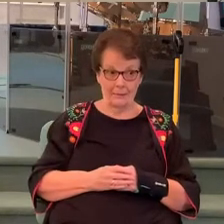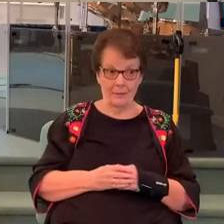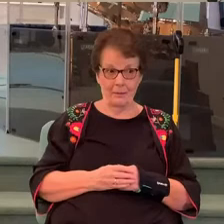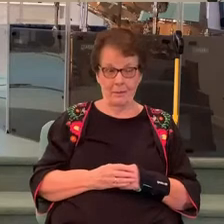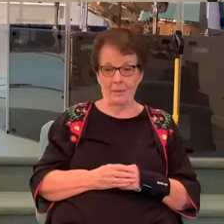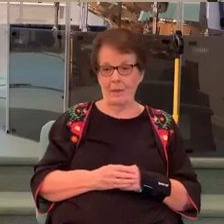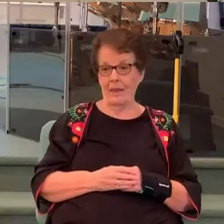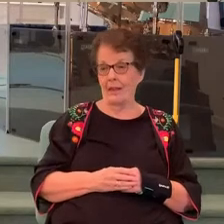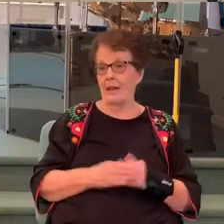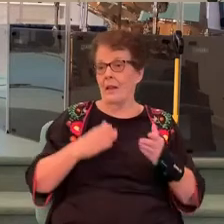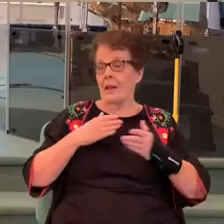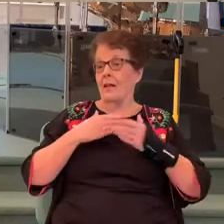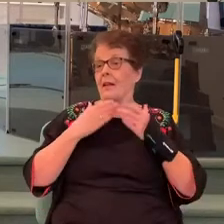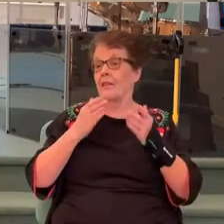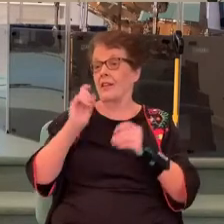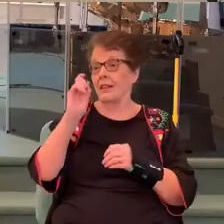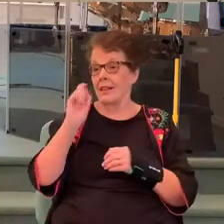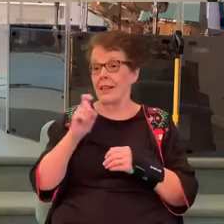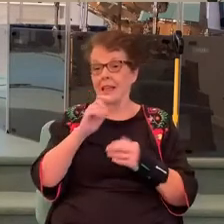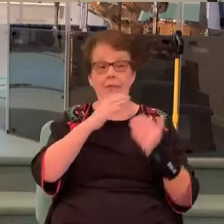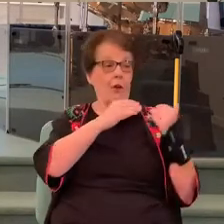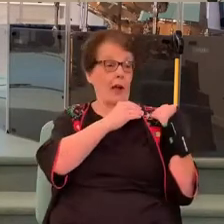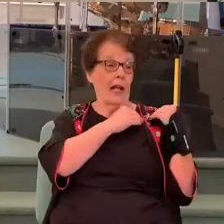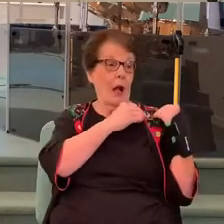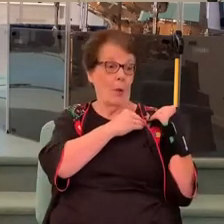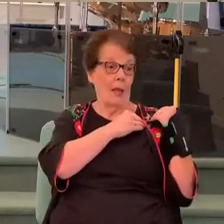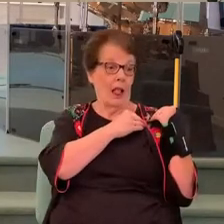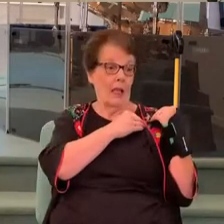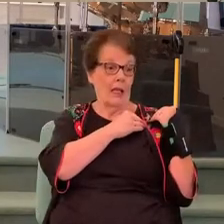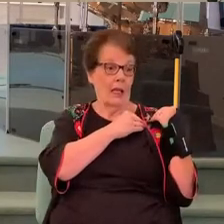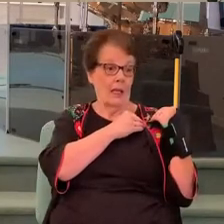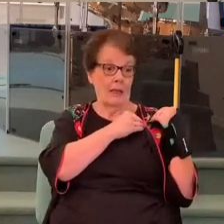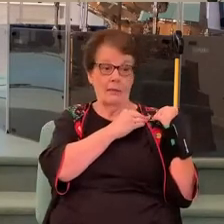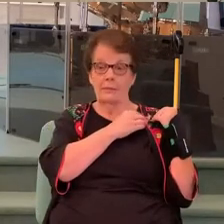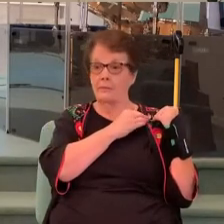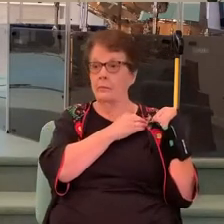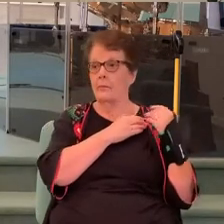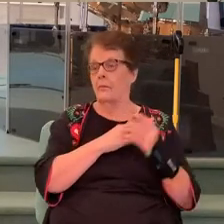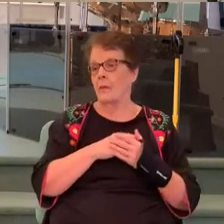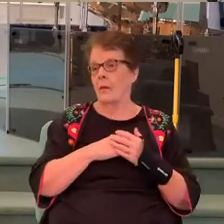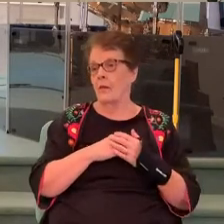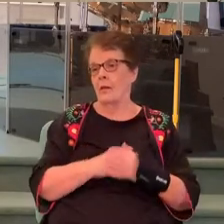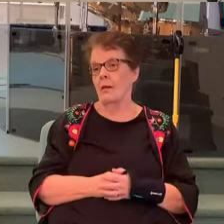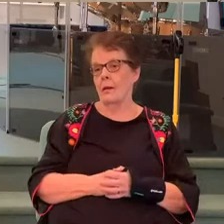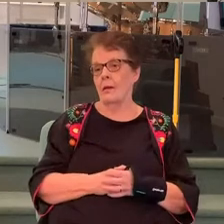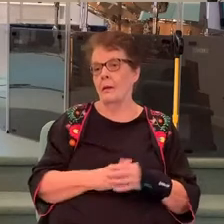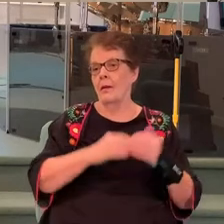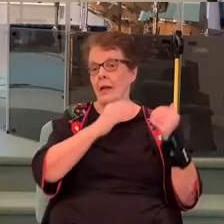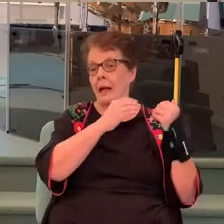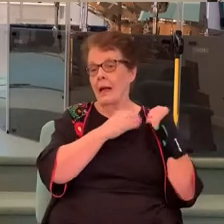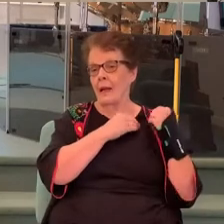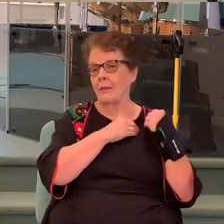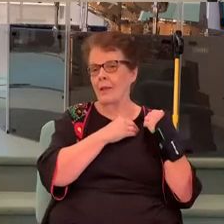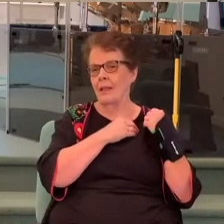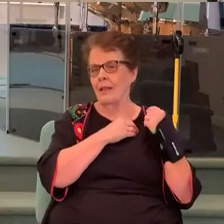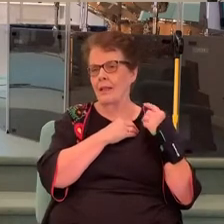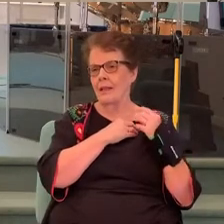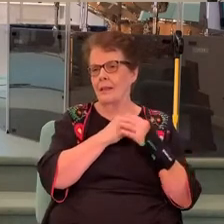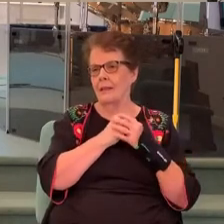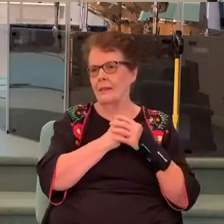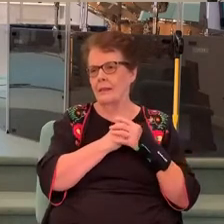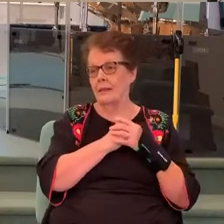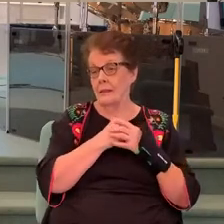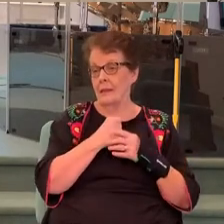Confession, the need for accountability. James says, confess your sins to one another. Accountability is tricky. On the one hand, we need